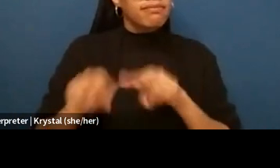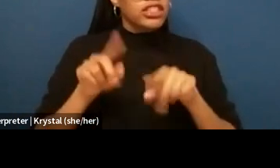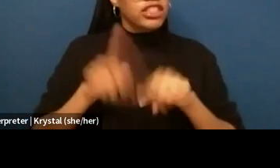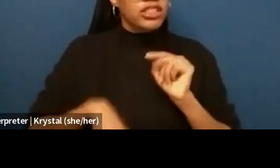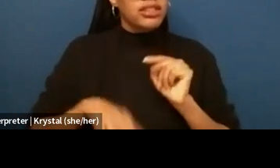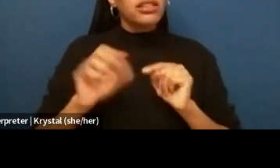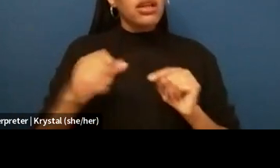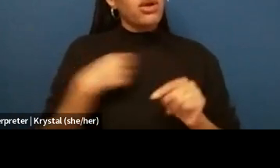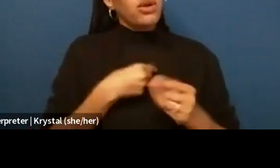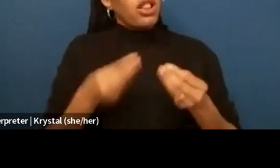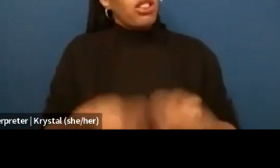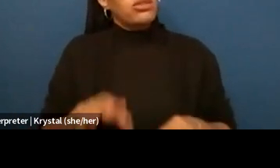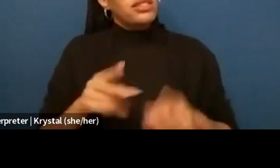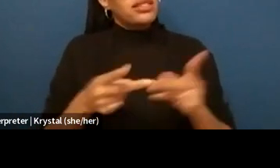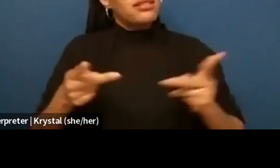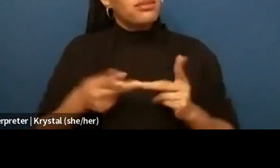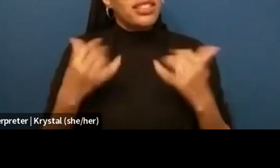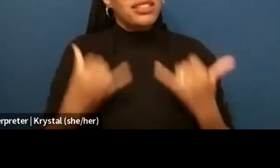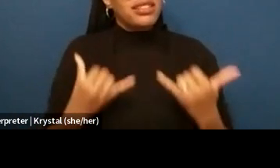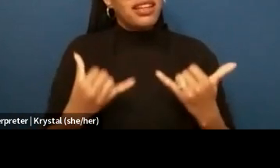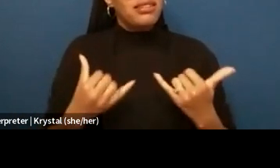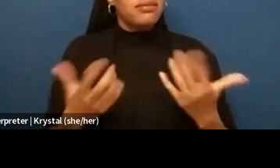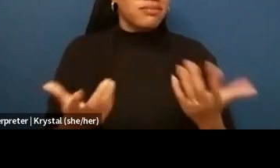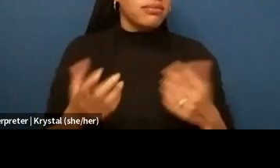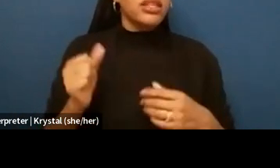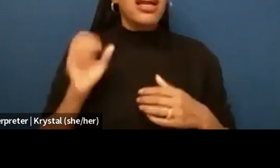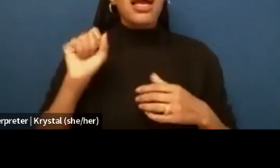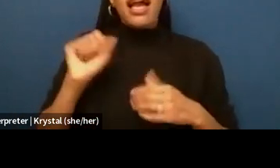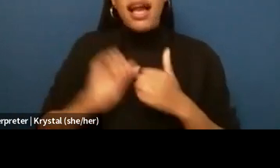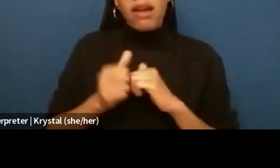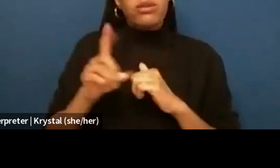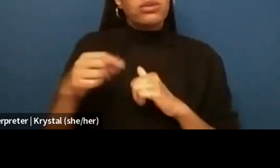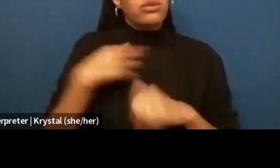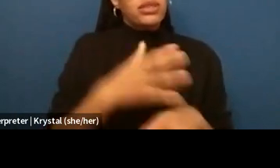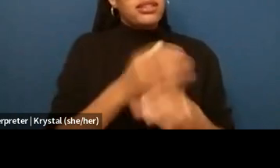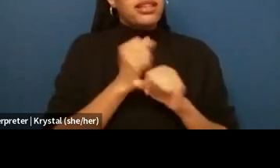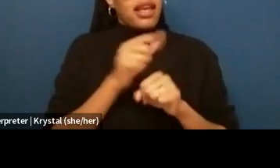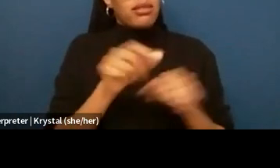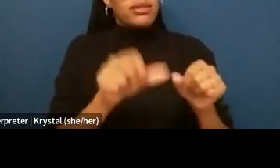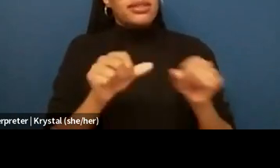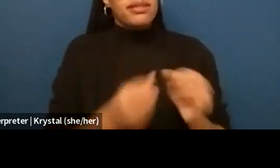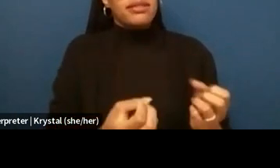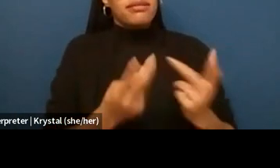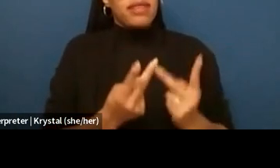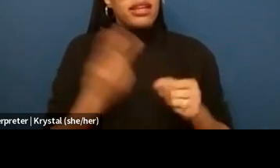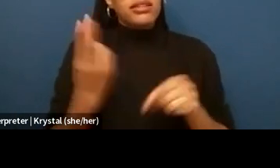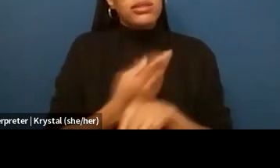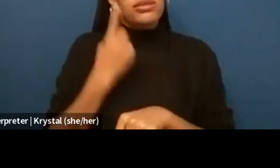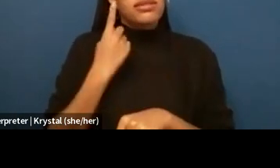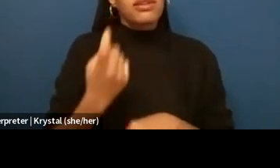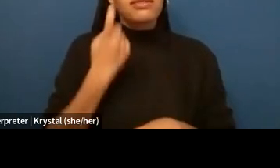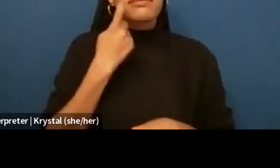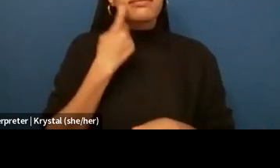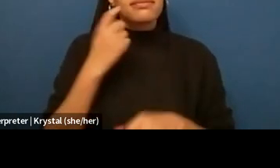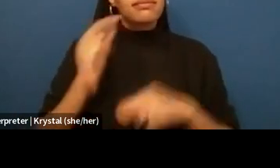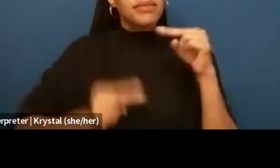infrastructure into the hands of the modern day, the contemporary builders of our spiritual